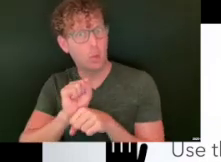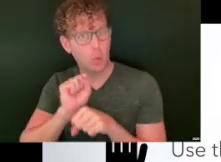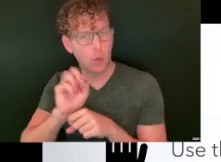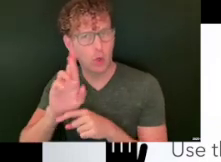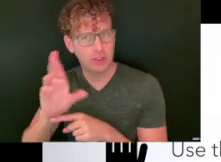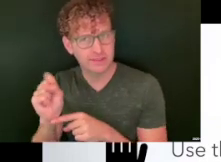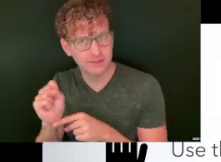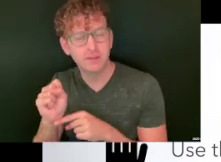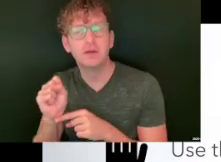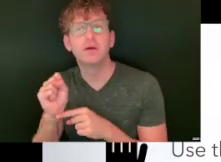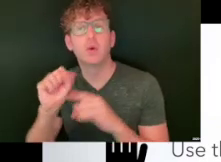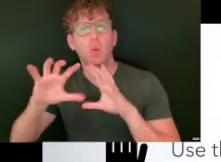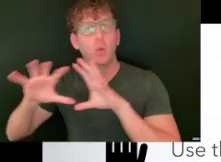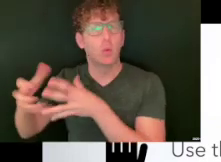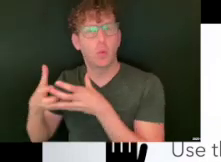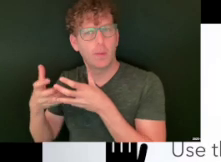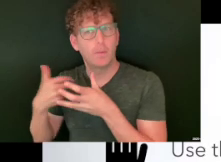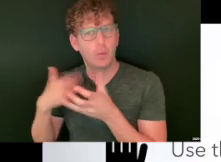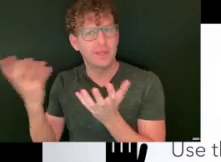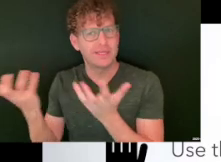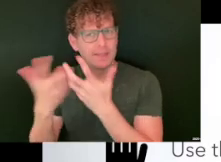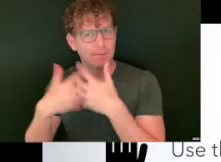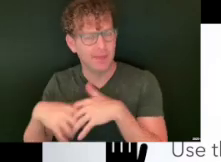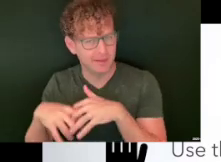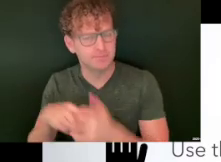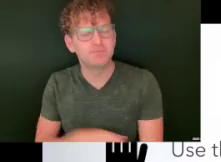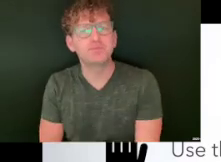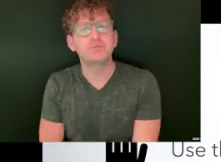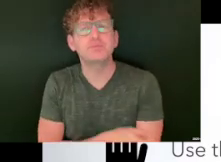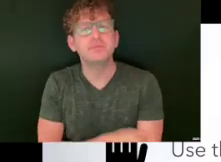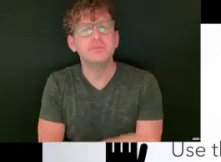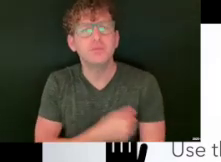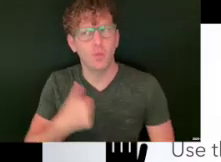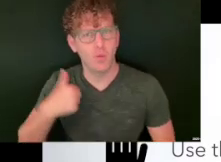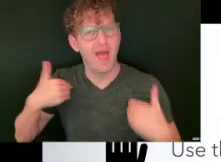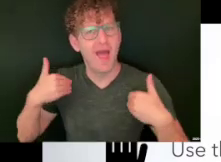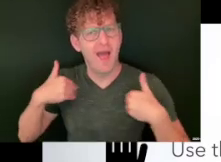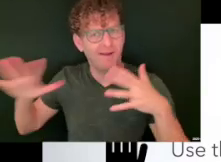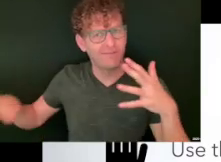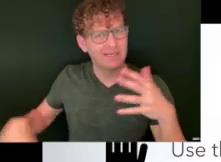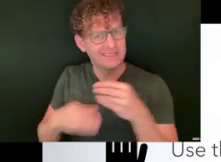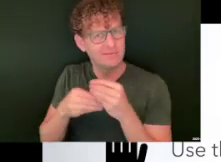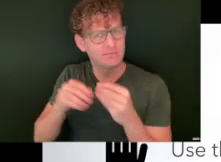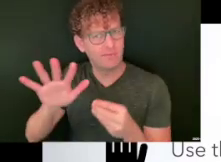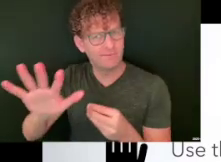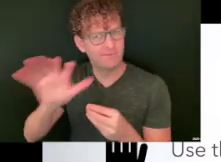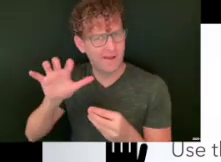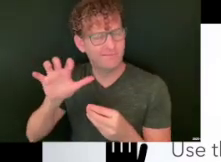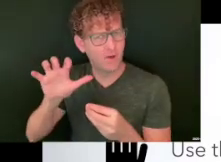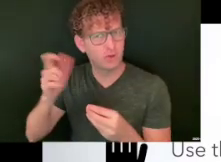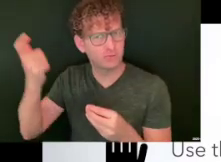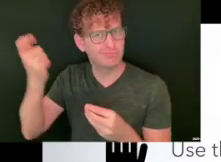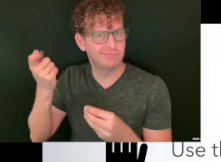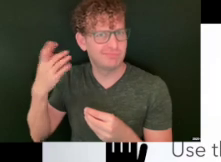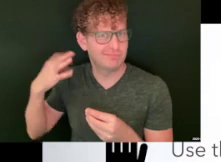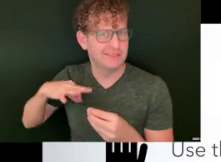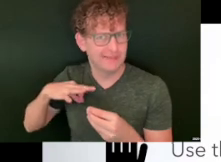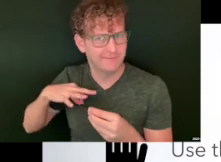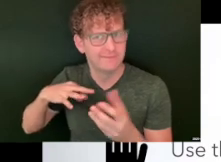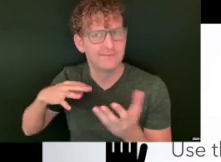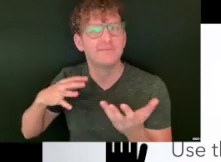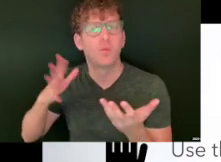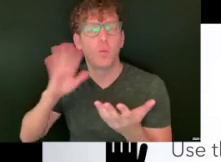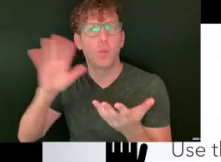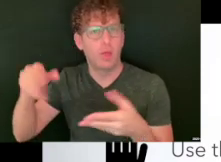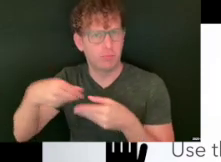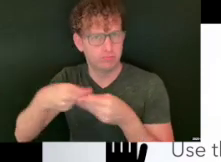are locally that they can either directly reach out to or follow their social media just to be proactive about